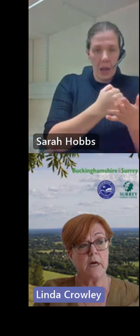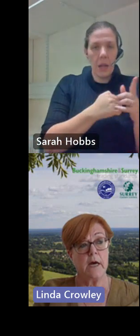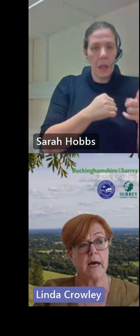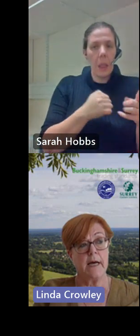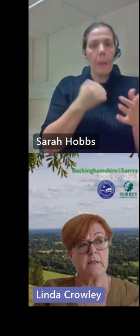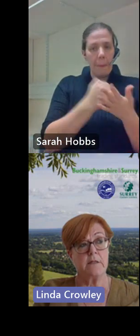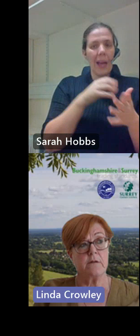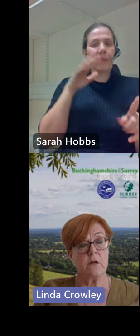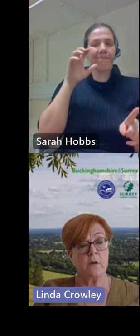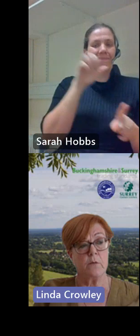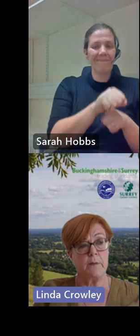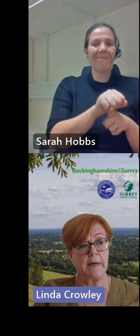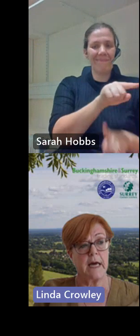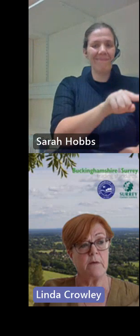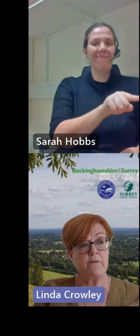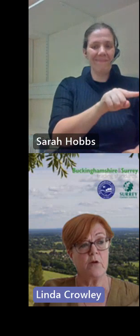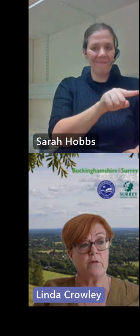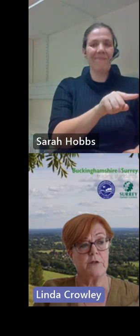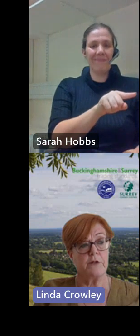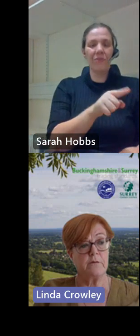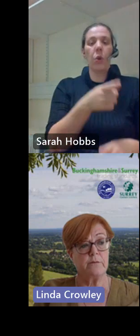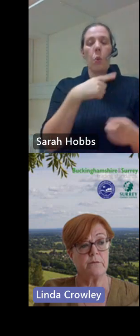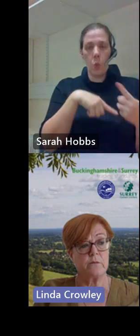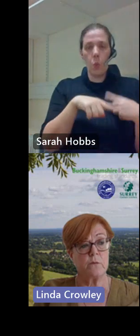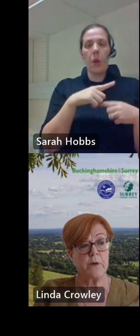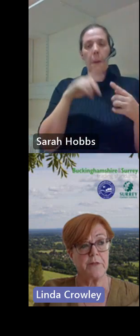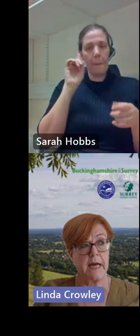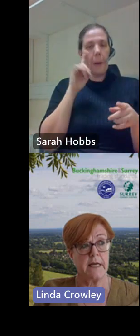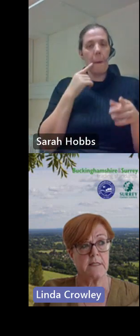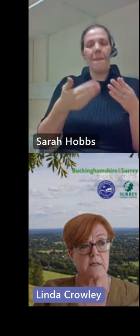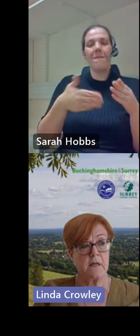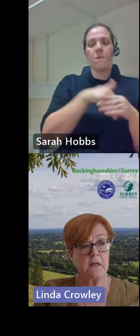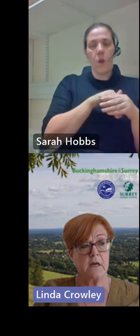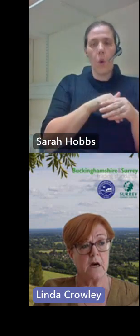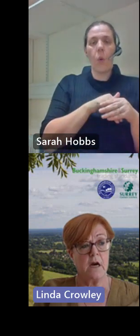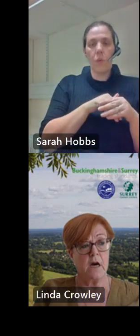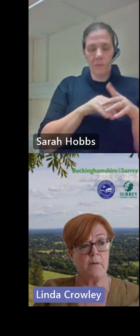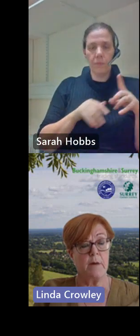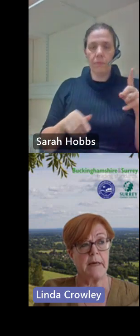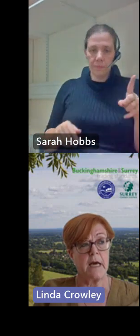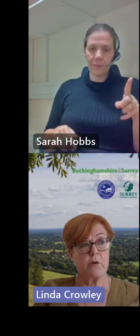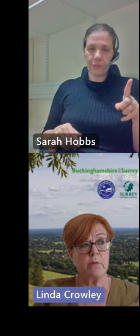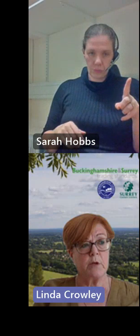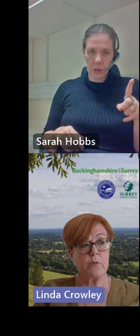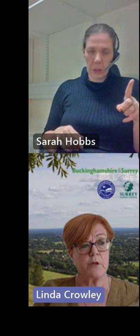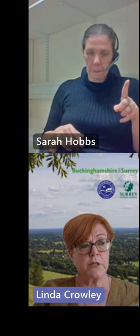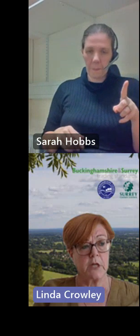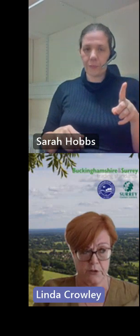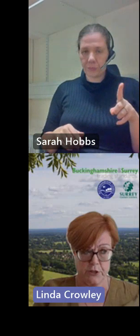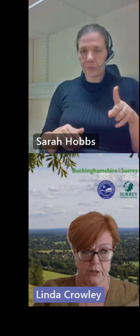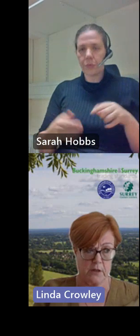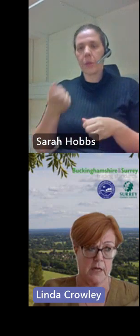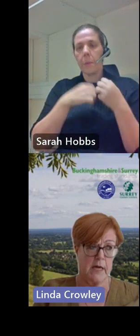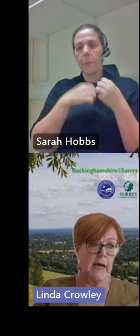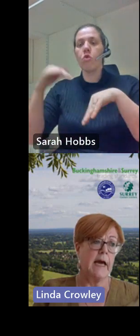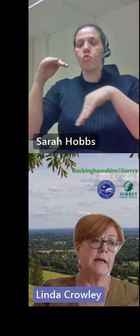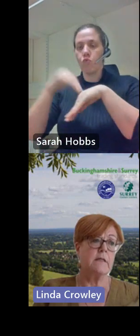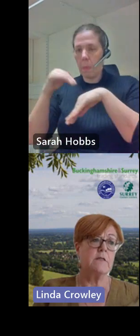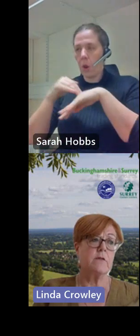up and we became involved with the case. It became a criminal